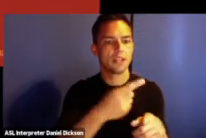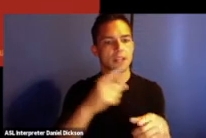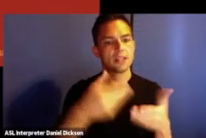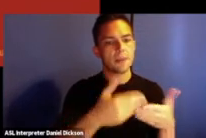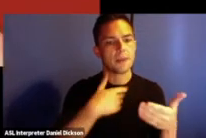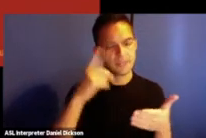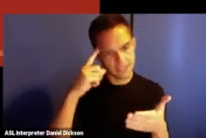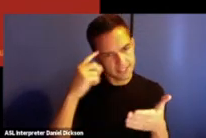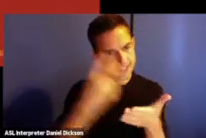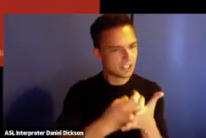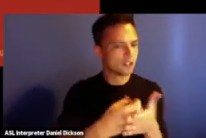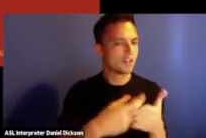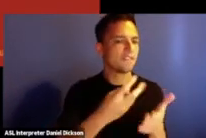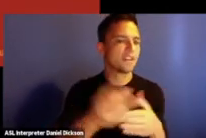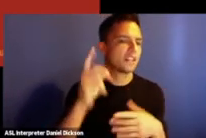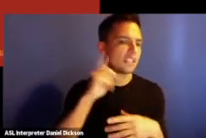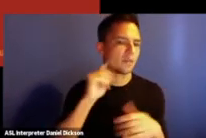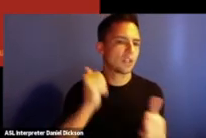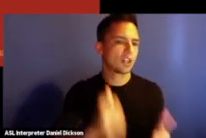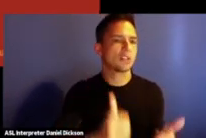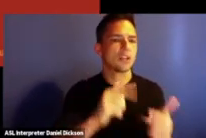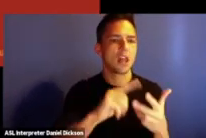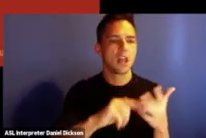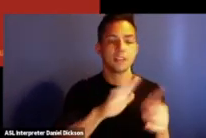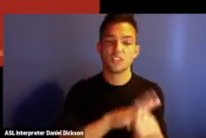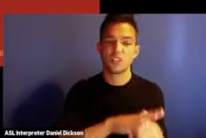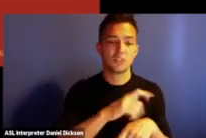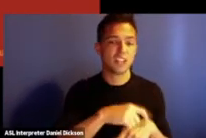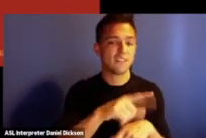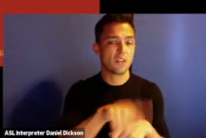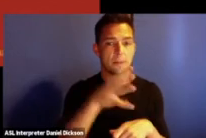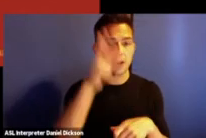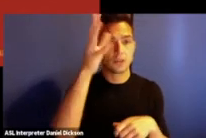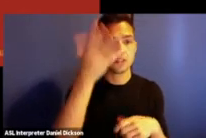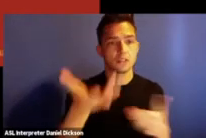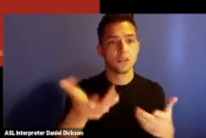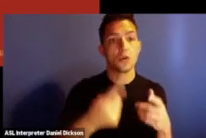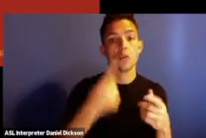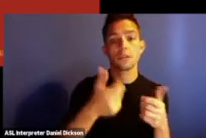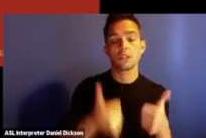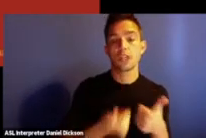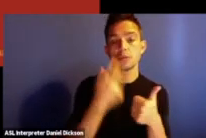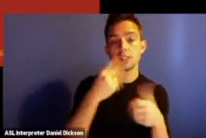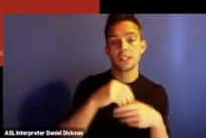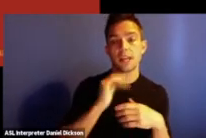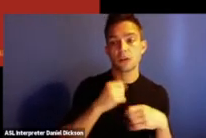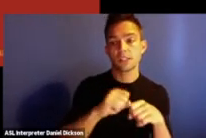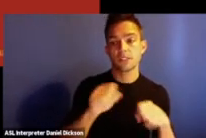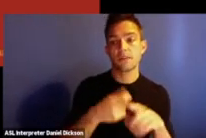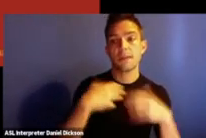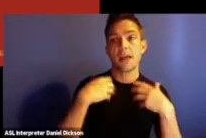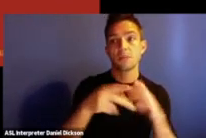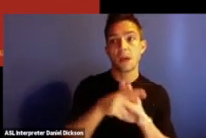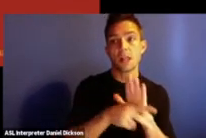has a failed hearing loss. That's a very stressful time. One of the challenges we see in our system from a health policy